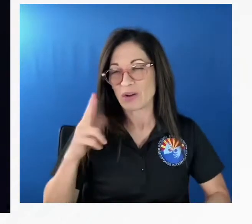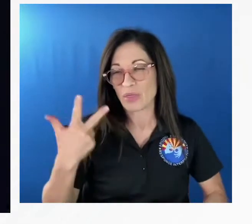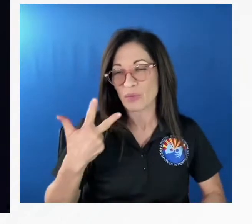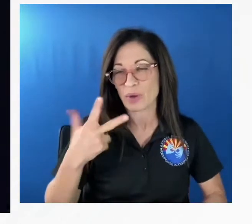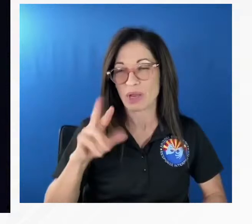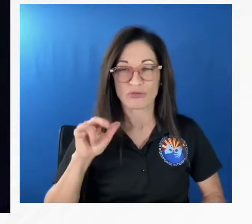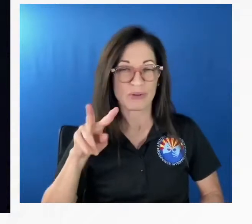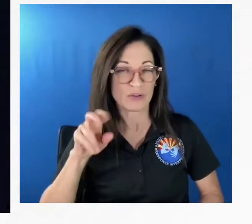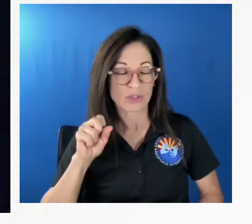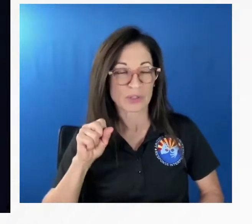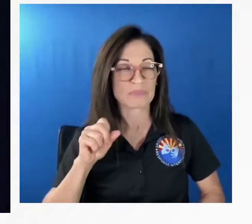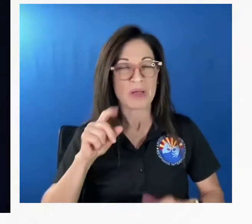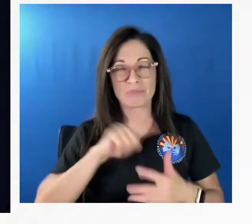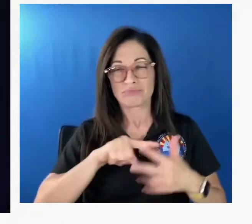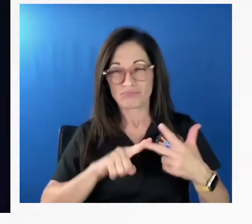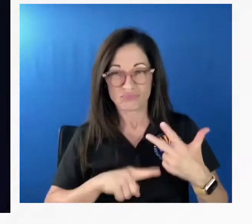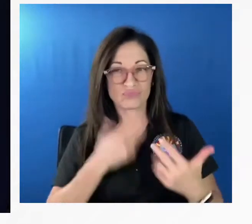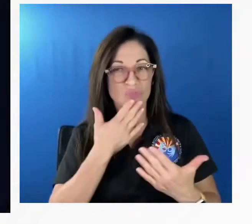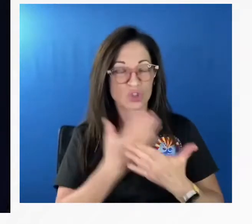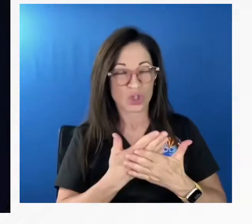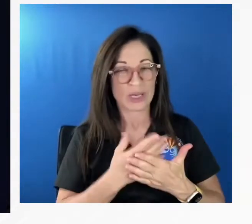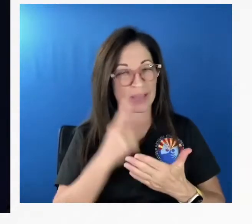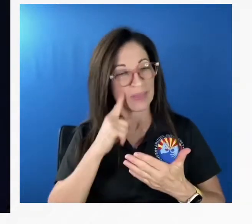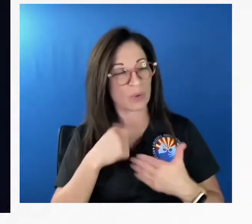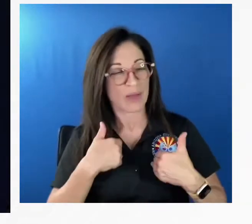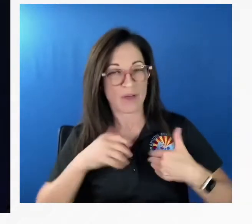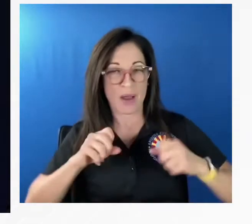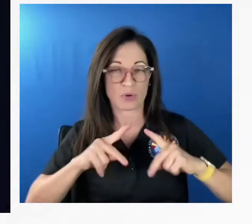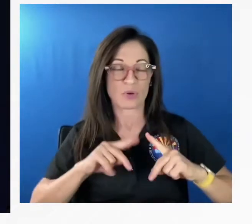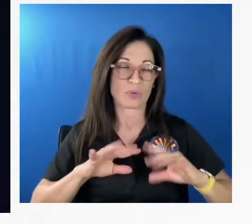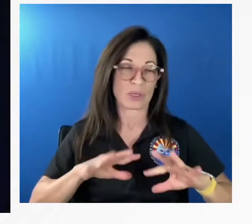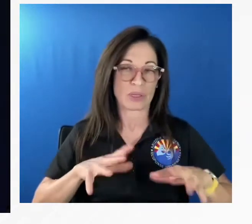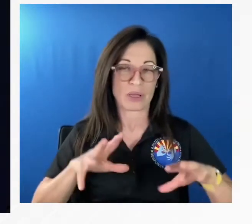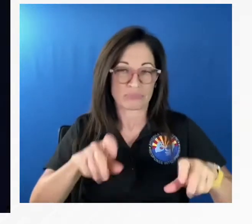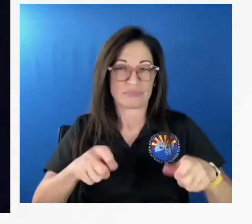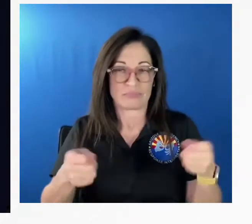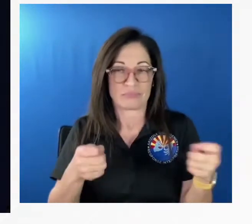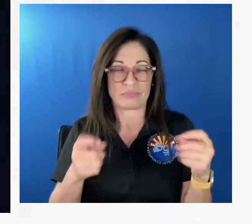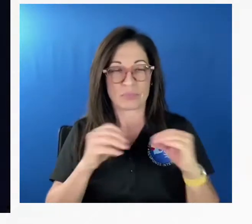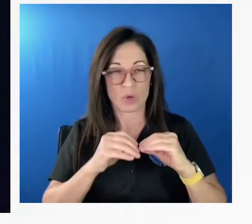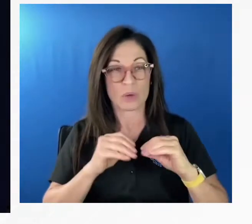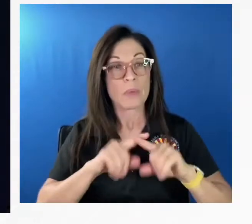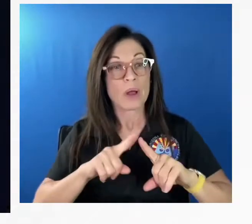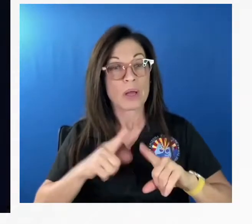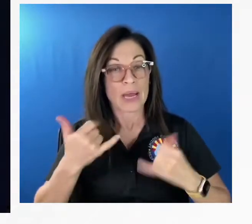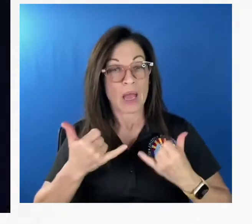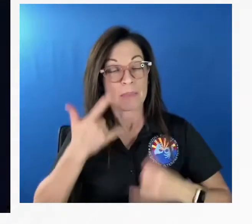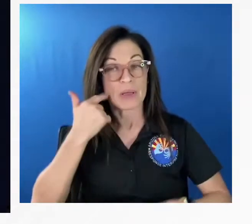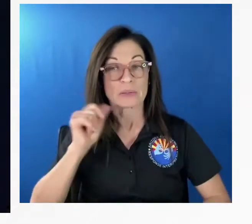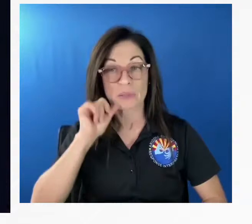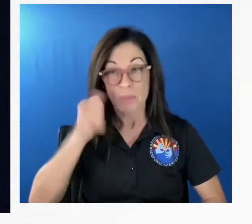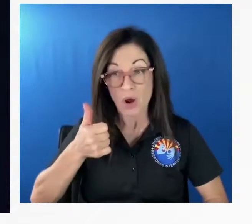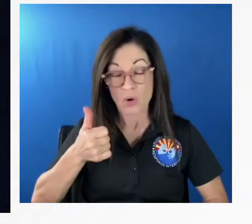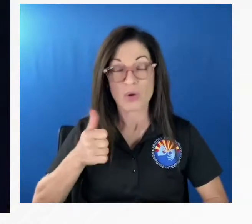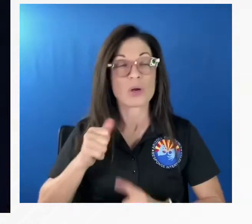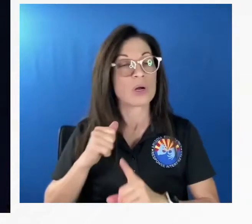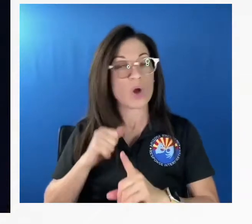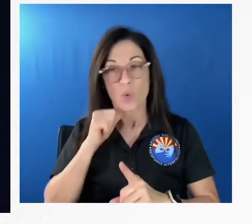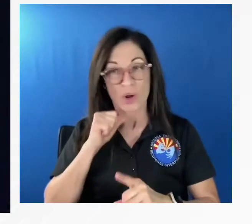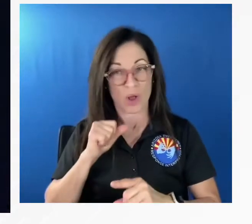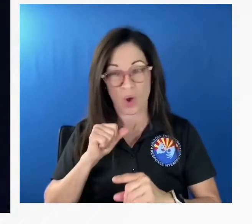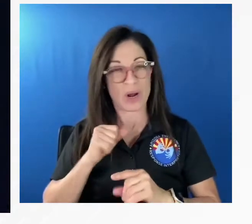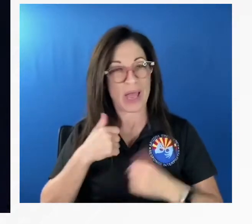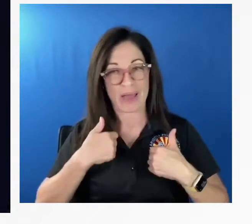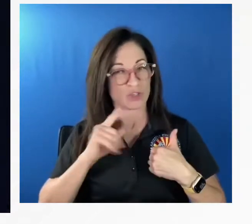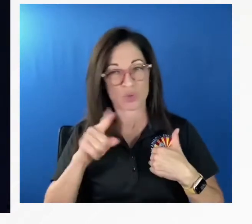good opportunity to turn the corner on this. But moving into tomorrow, because what Clay said is that we don't put all our eggs in one basket.